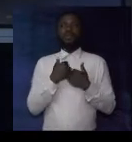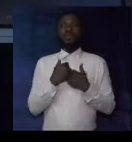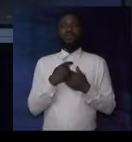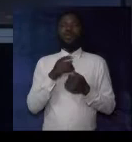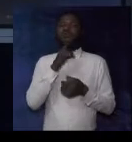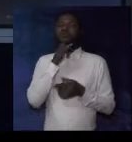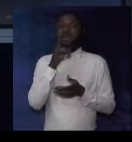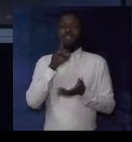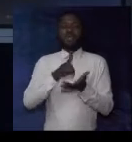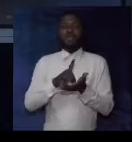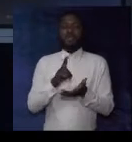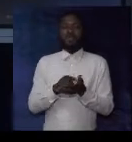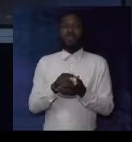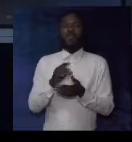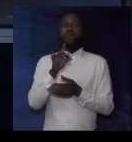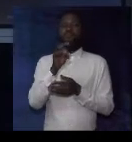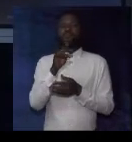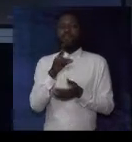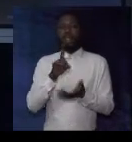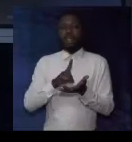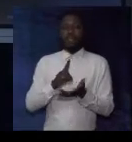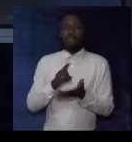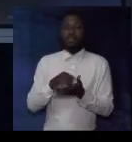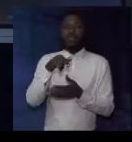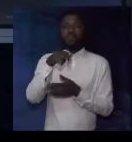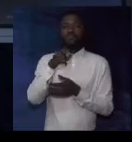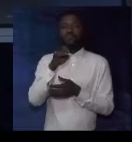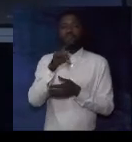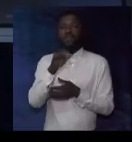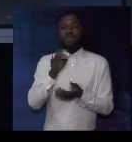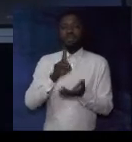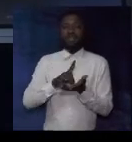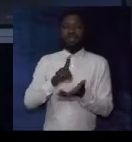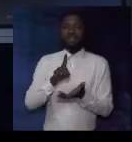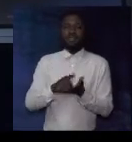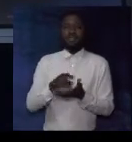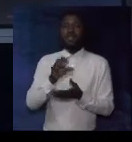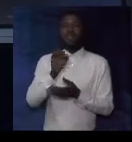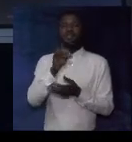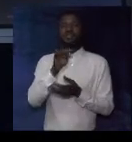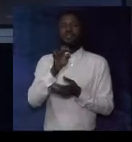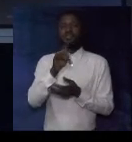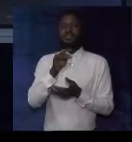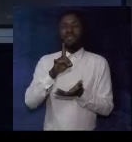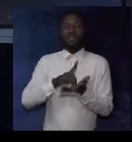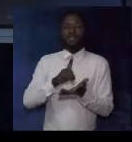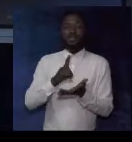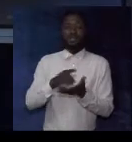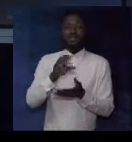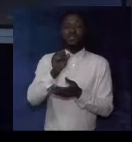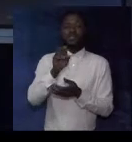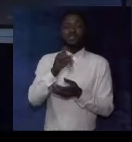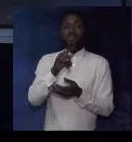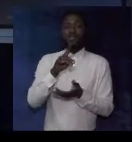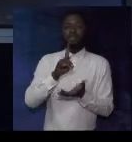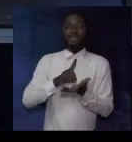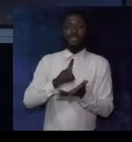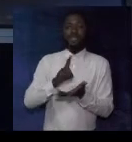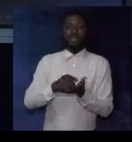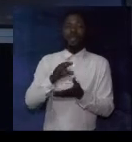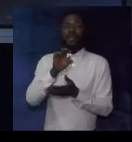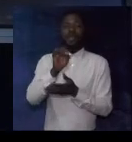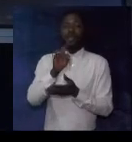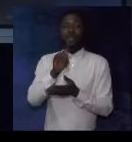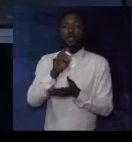decillion. In fact, you have the undecillion, duodecillion, tridecillion, quartodecillion, quindecillion, sexdecillion,